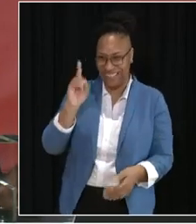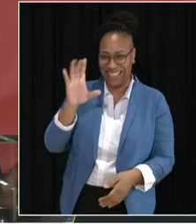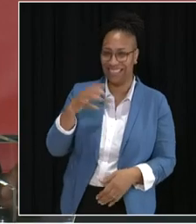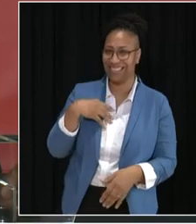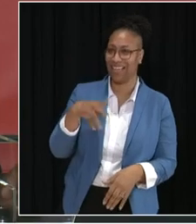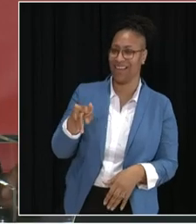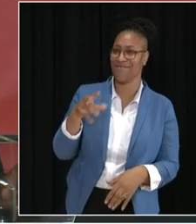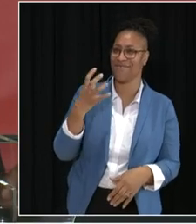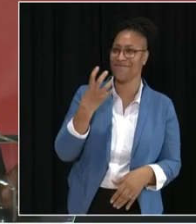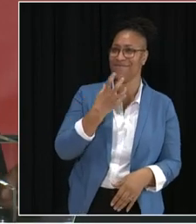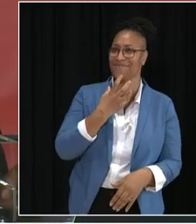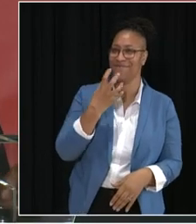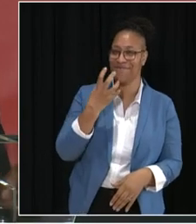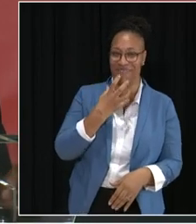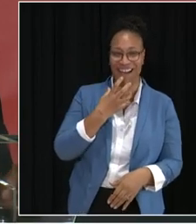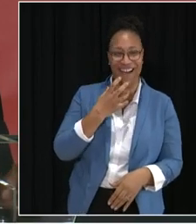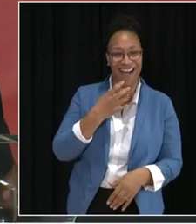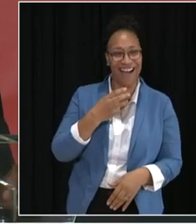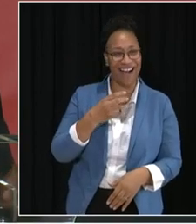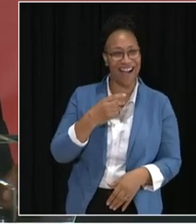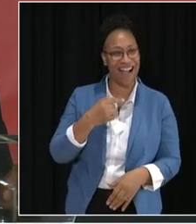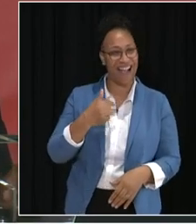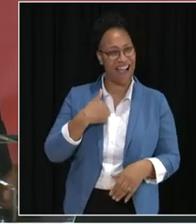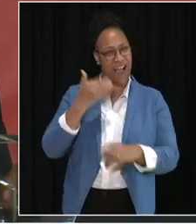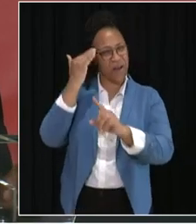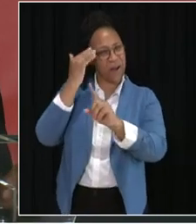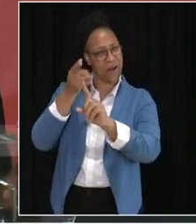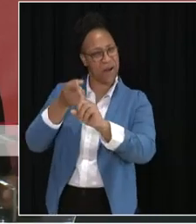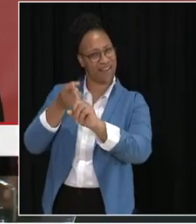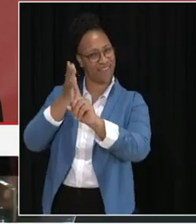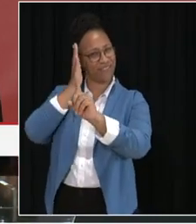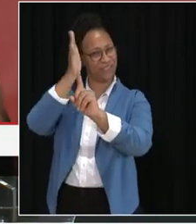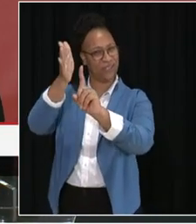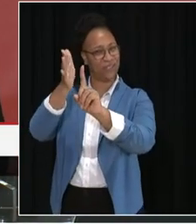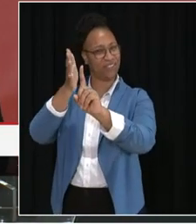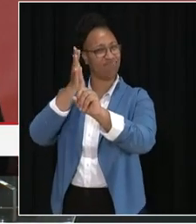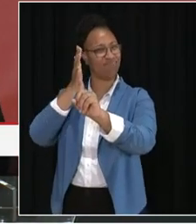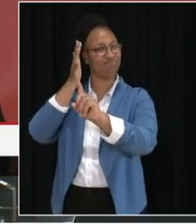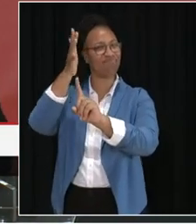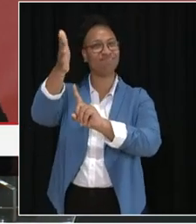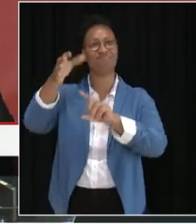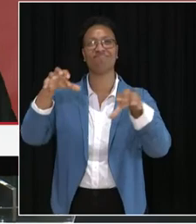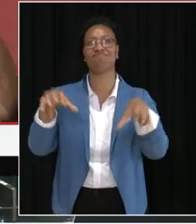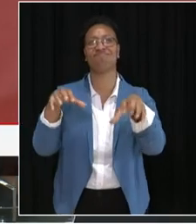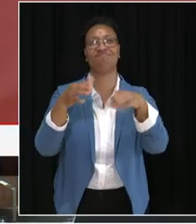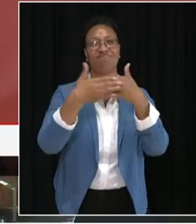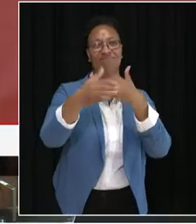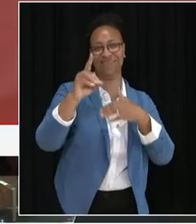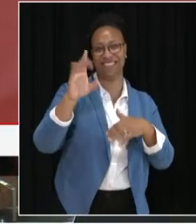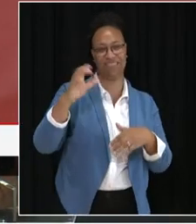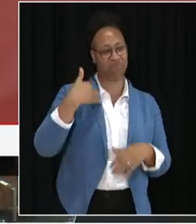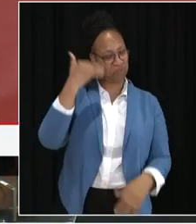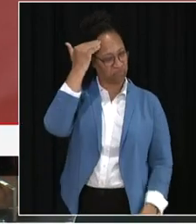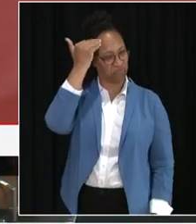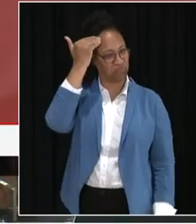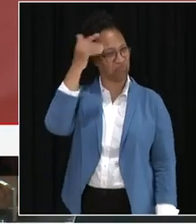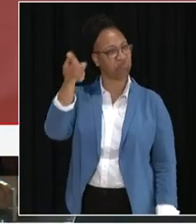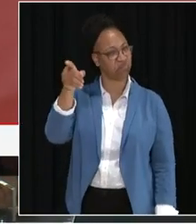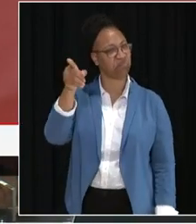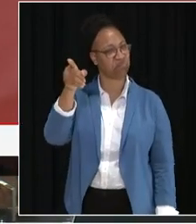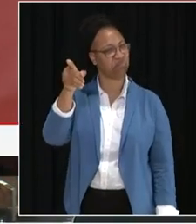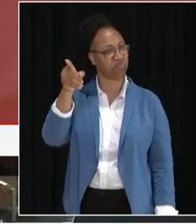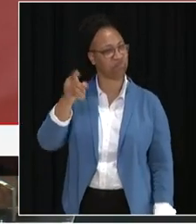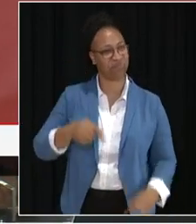And I'm encouraged that we are in good hands. And I walked through the door and I saw my little cousin, Andre. I called him my little cousin, but he's